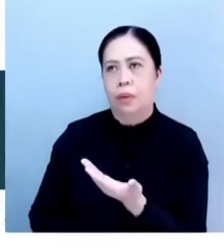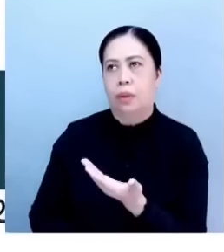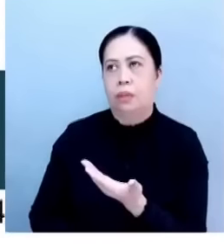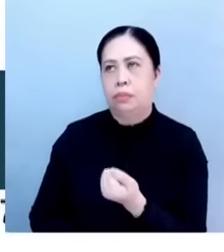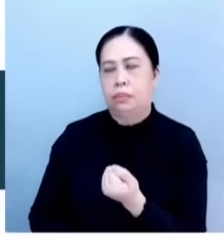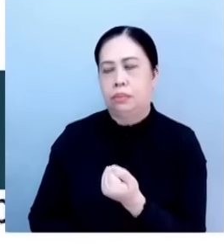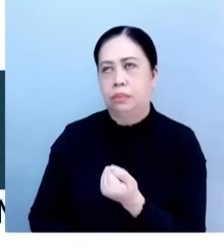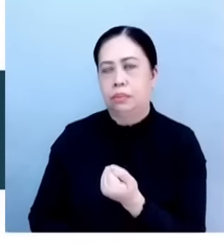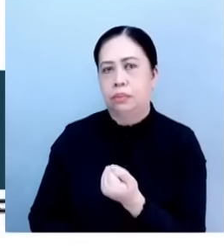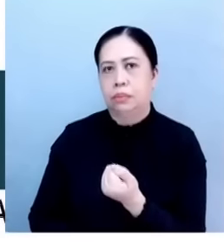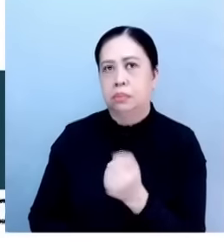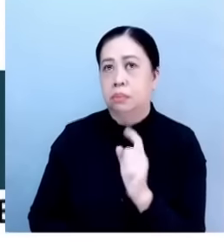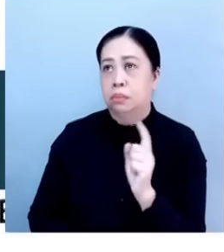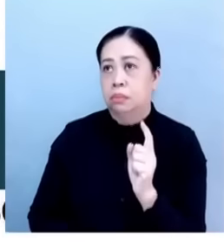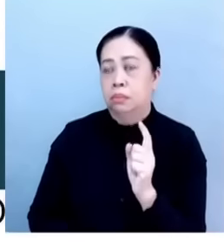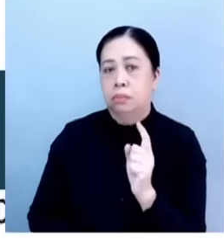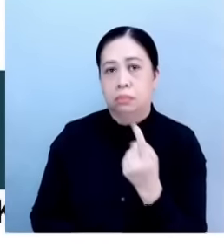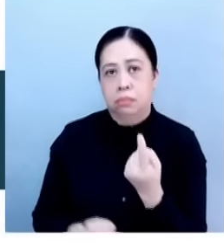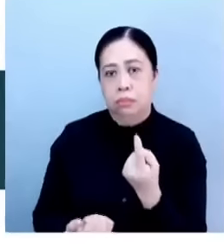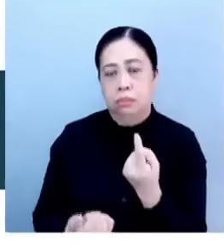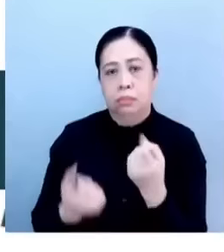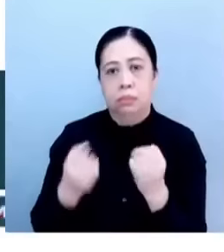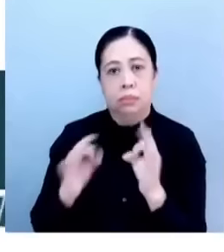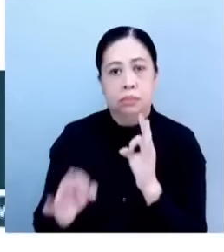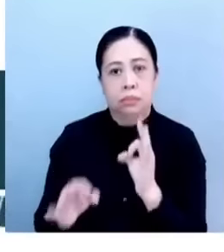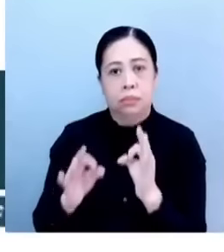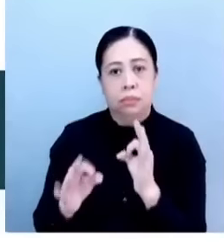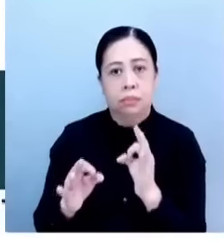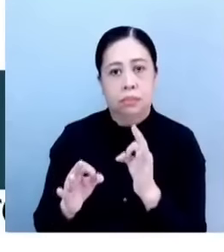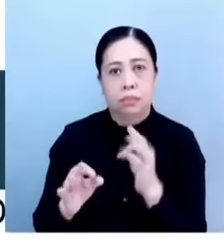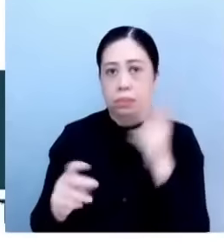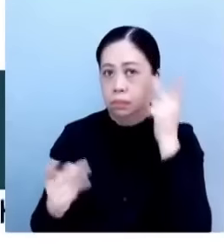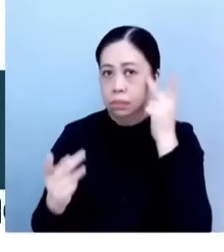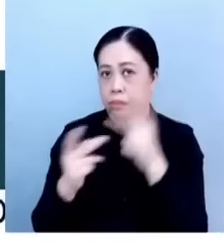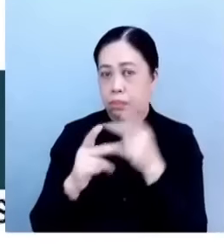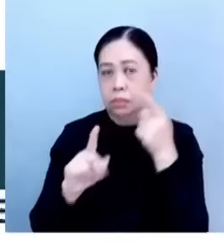in the first place, I think kung ang aim is to